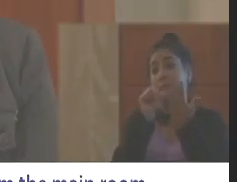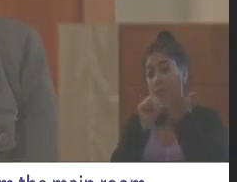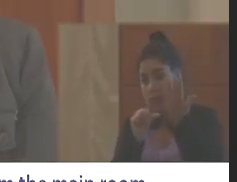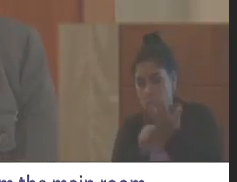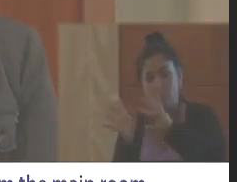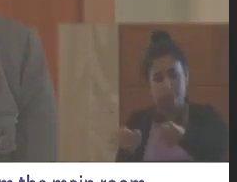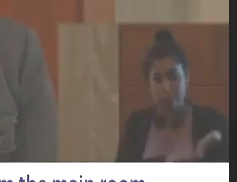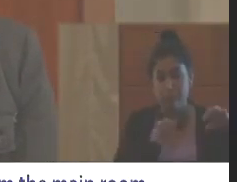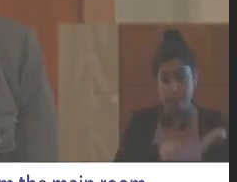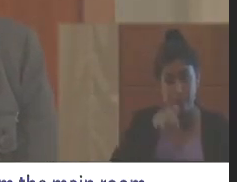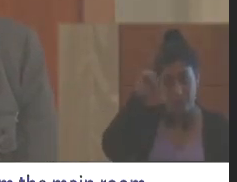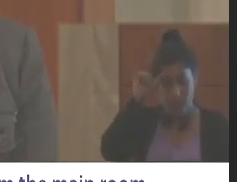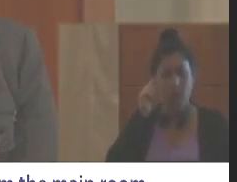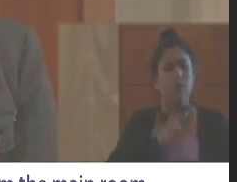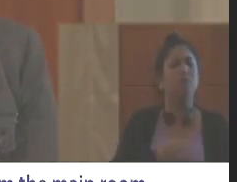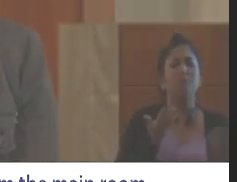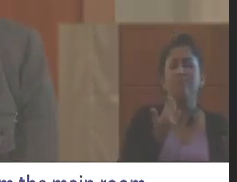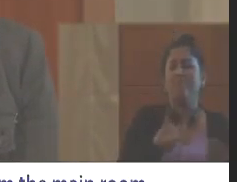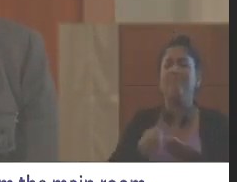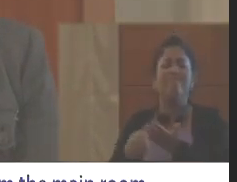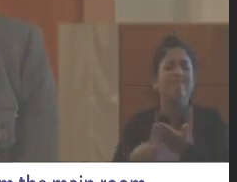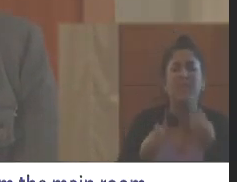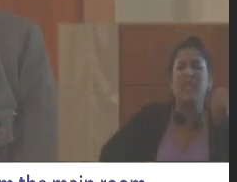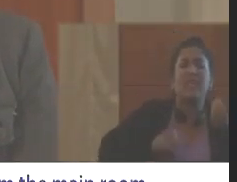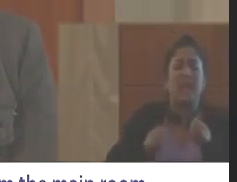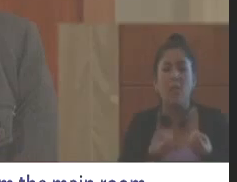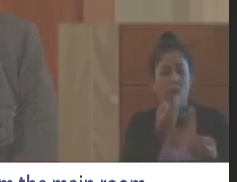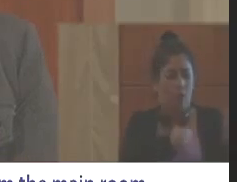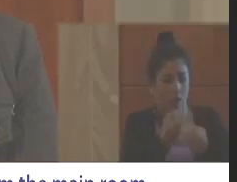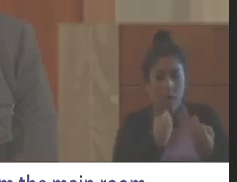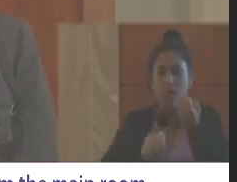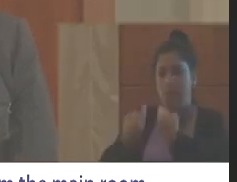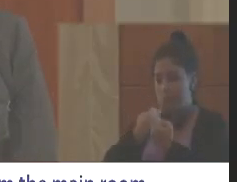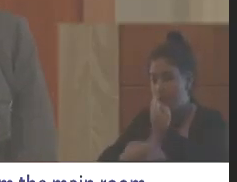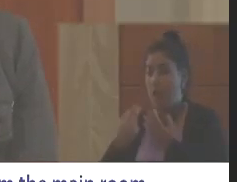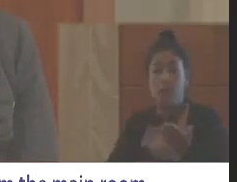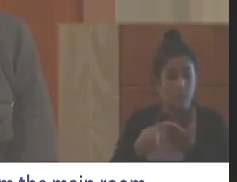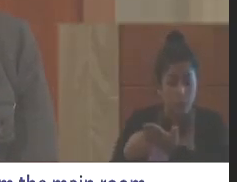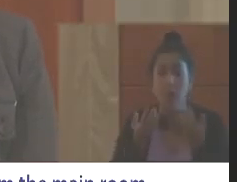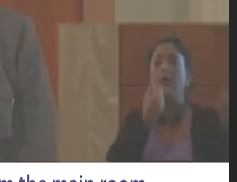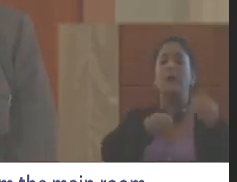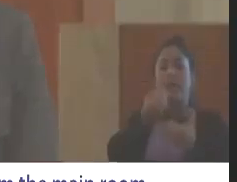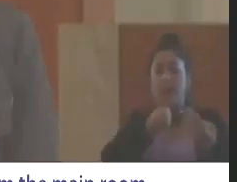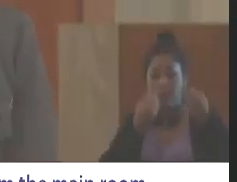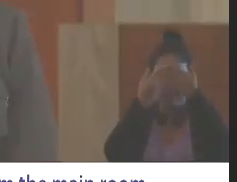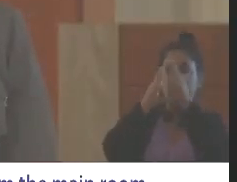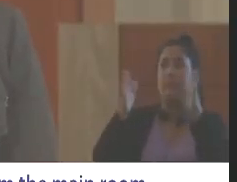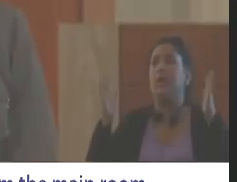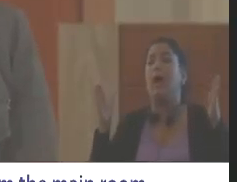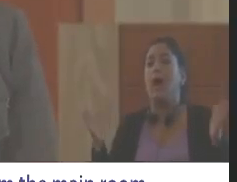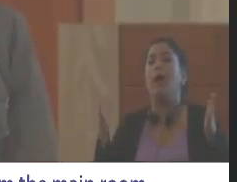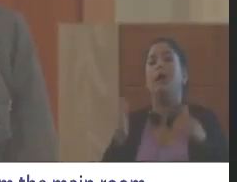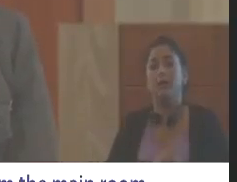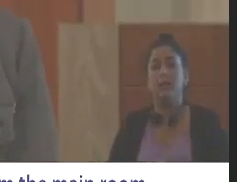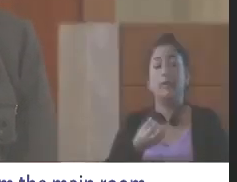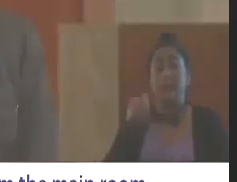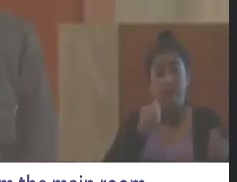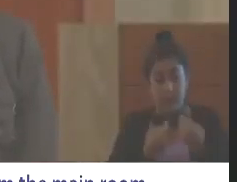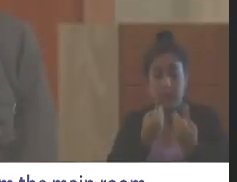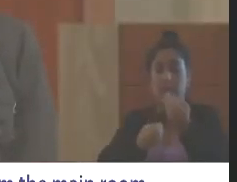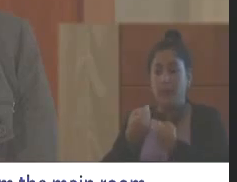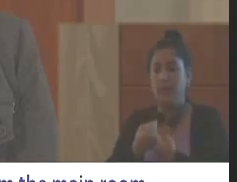would go over and over to the Ministry of Finance to request funds for emergencies, and our minister